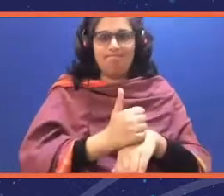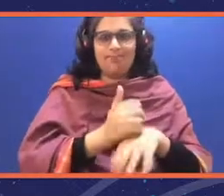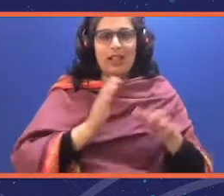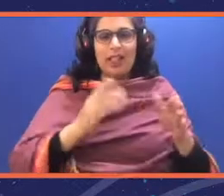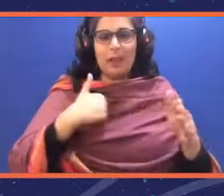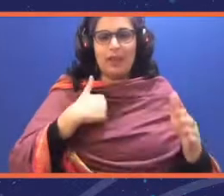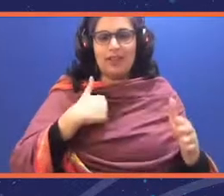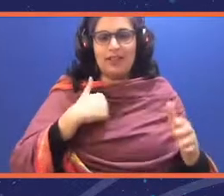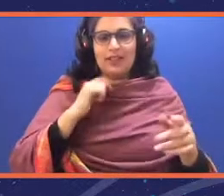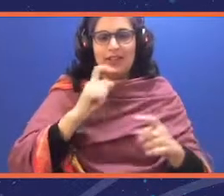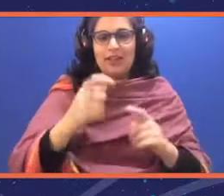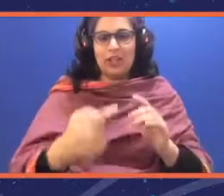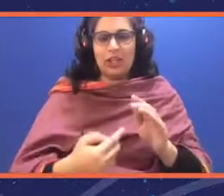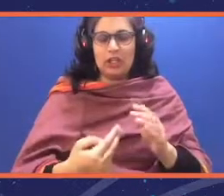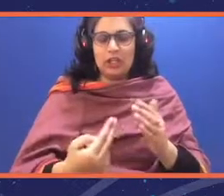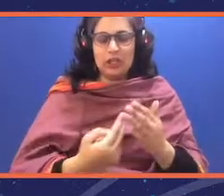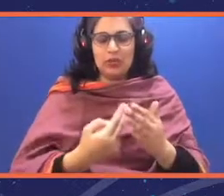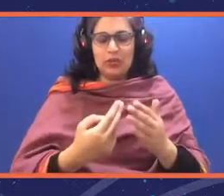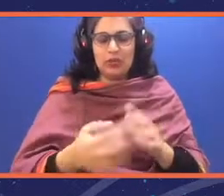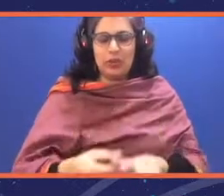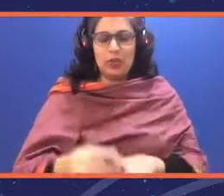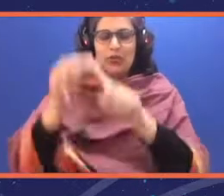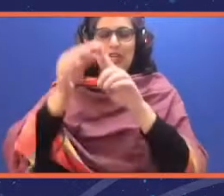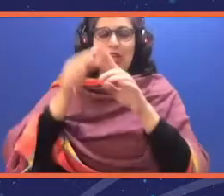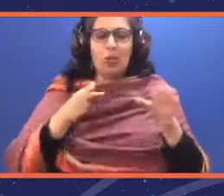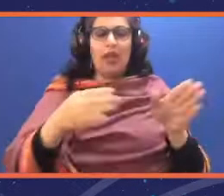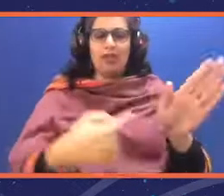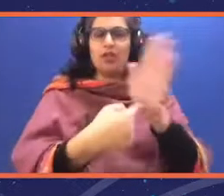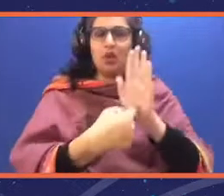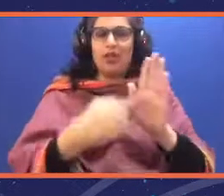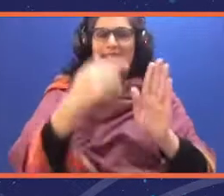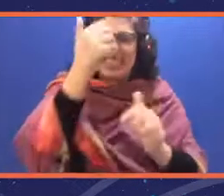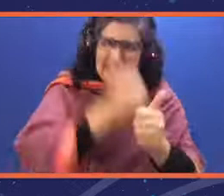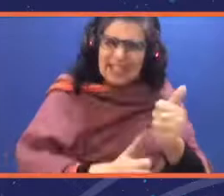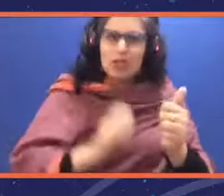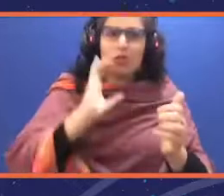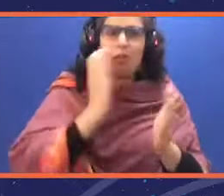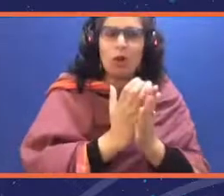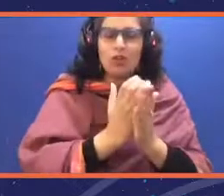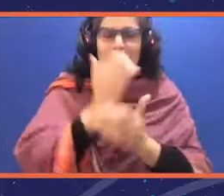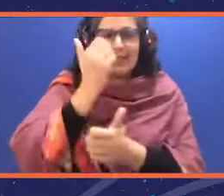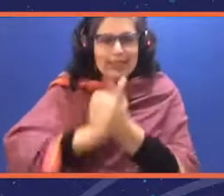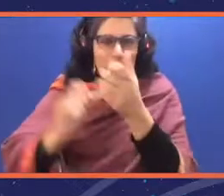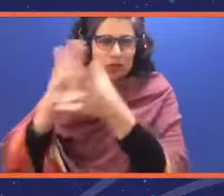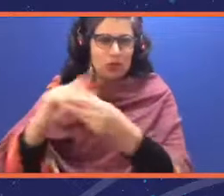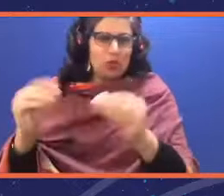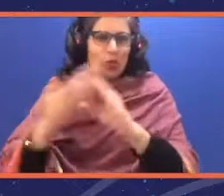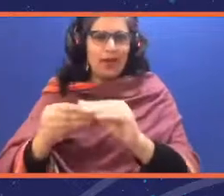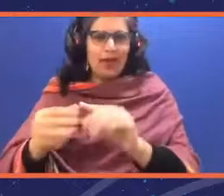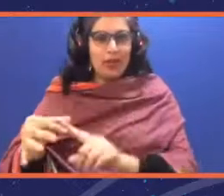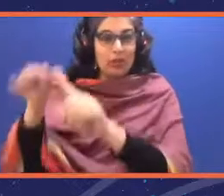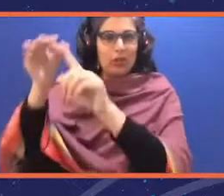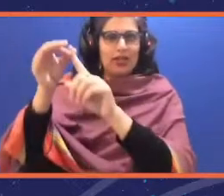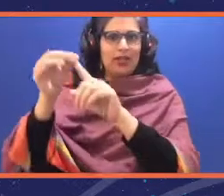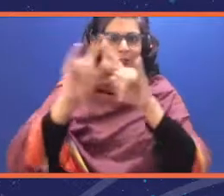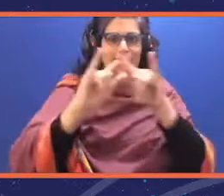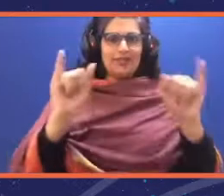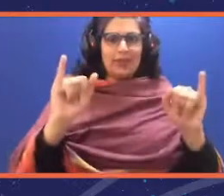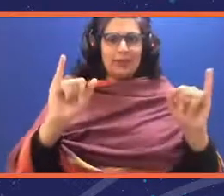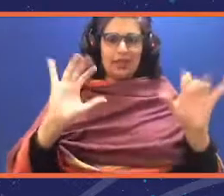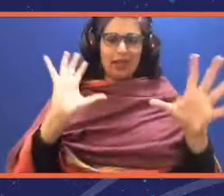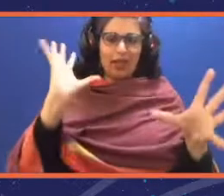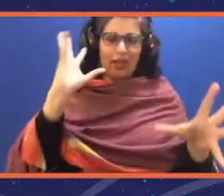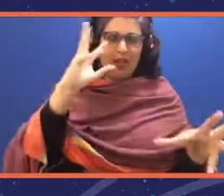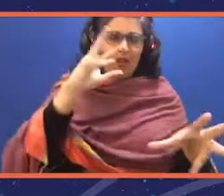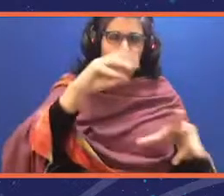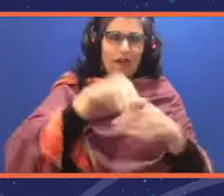unique way of depicting each portrait and each story in a symbolic way, but also kind of making it a unit